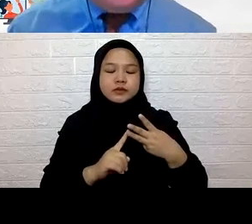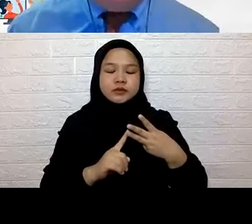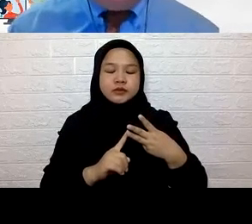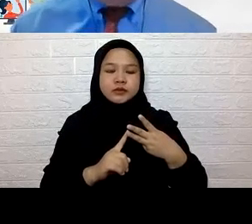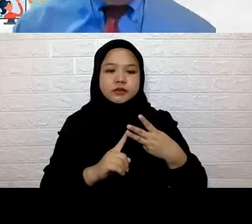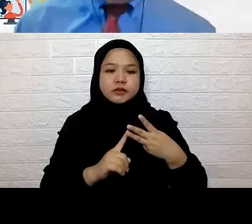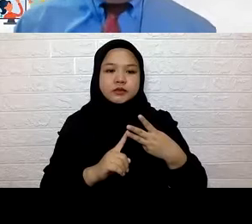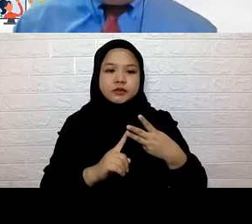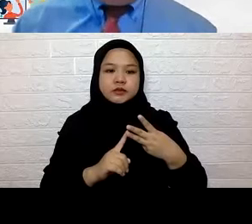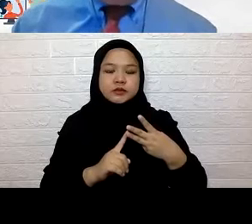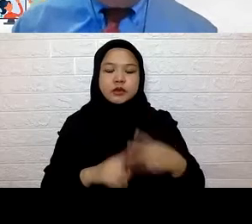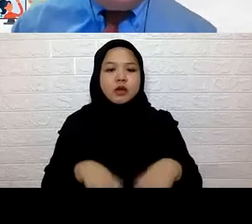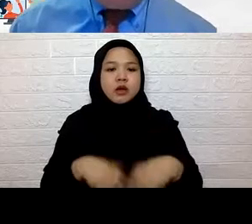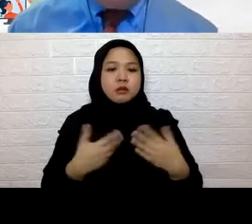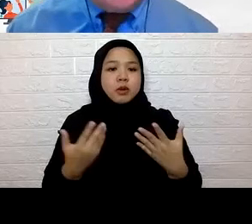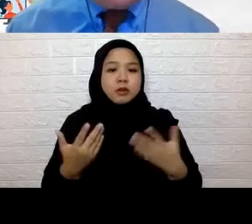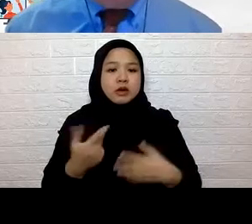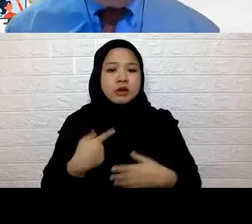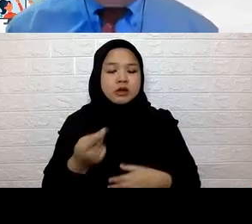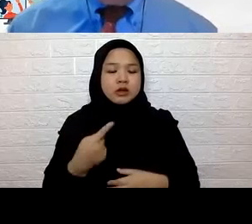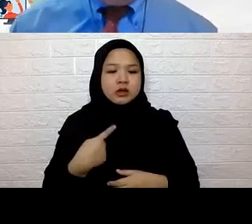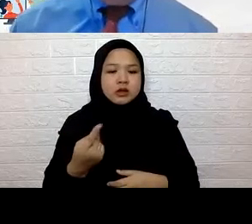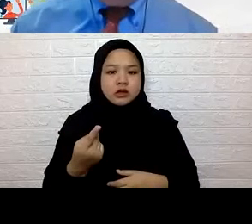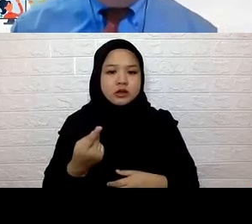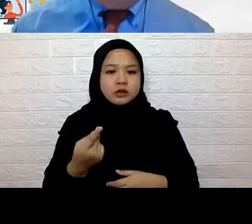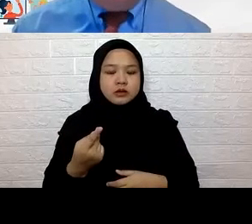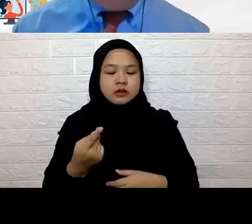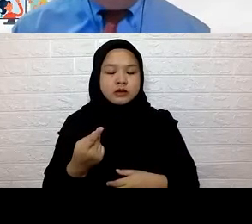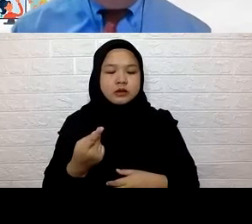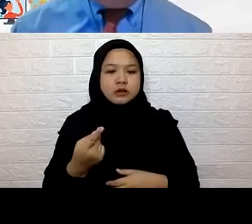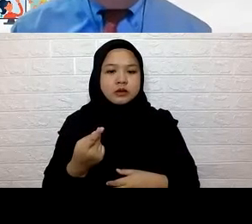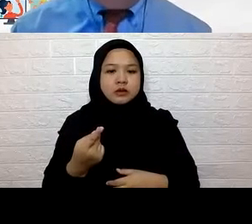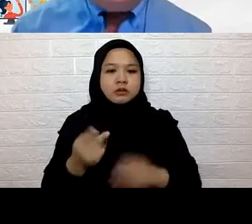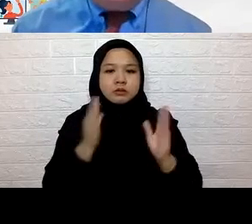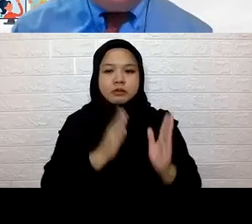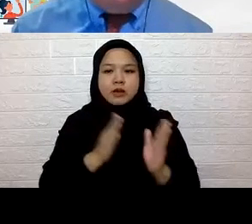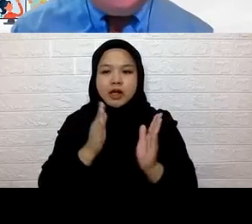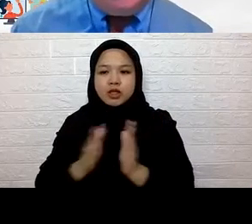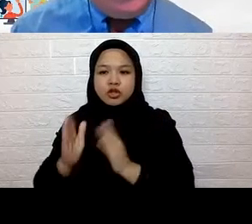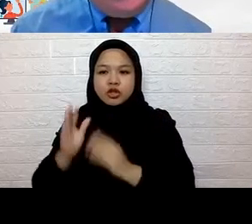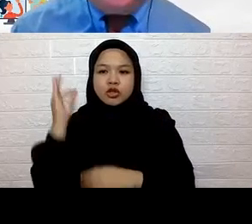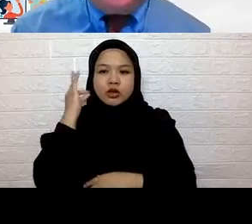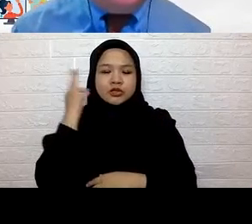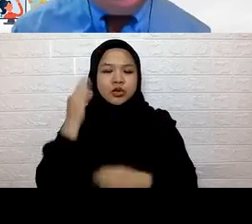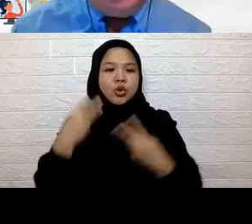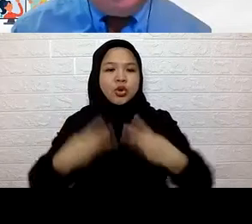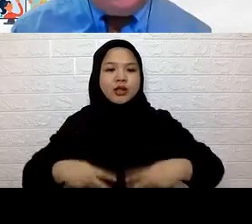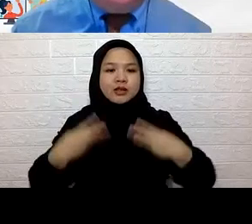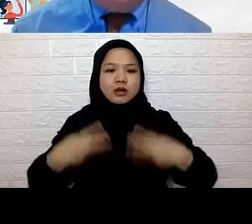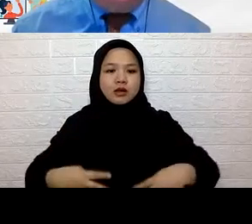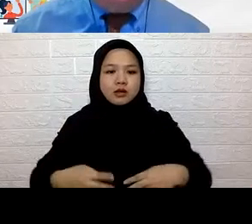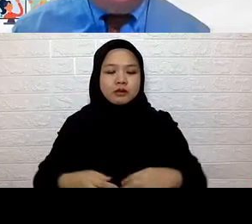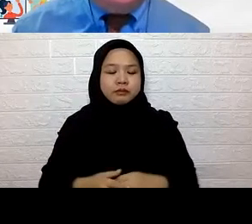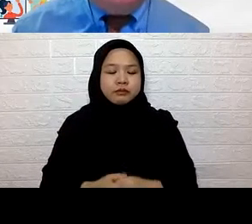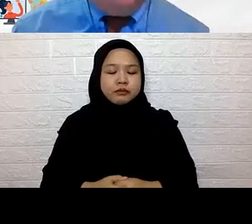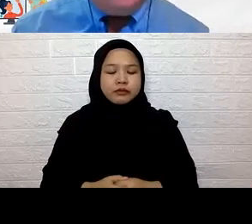risk management. That is very practical steps we can take First, to protect clients, that is